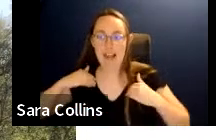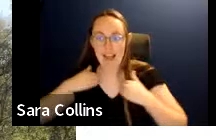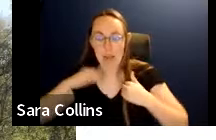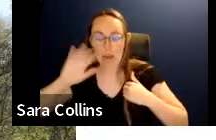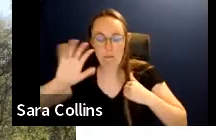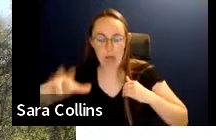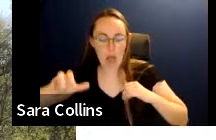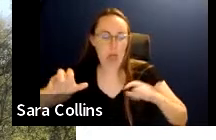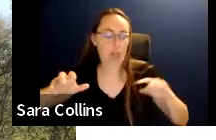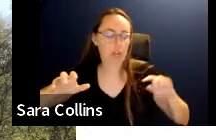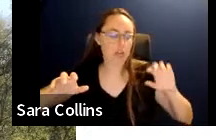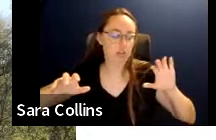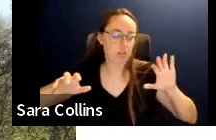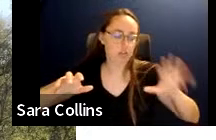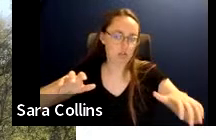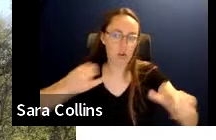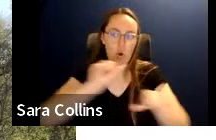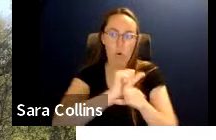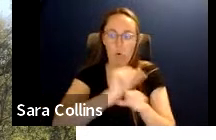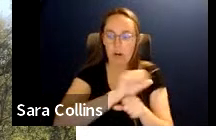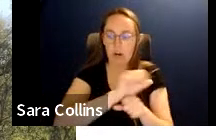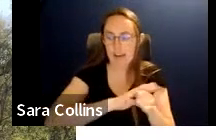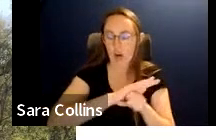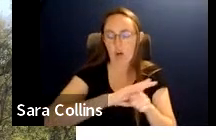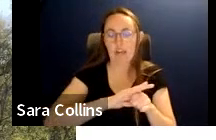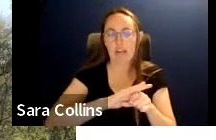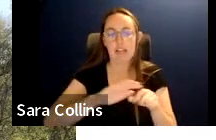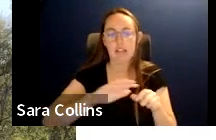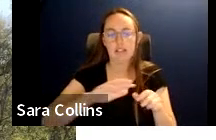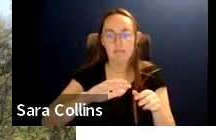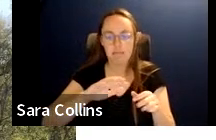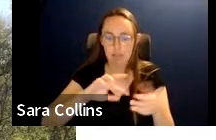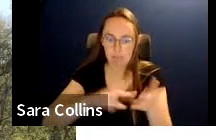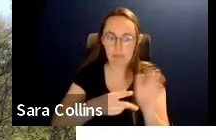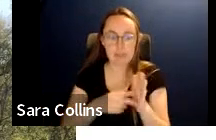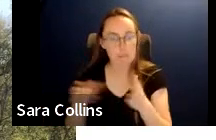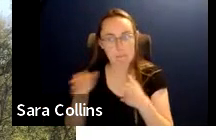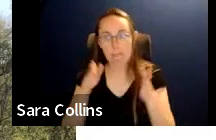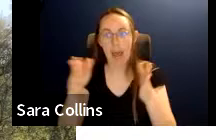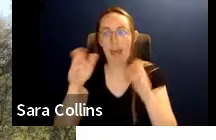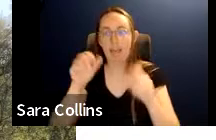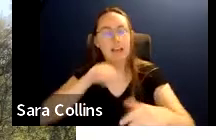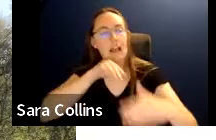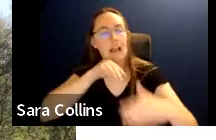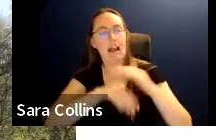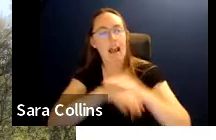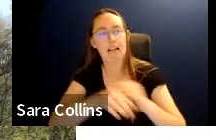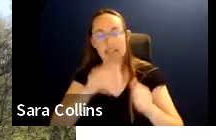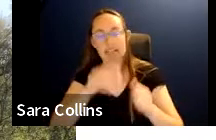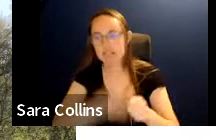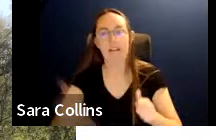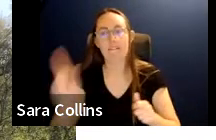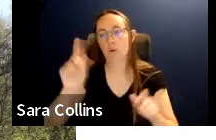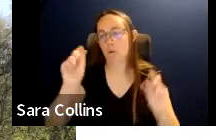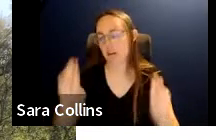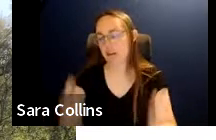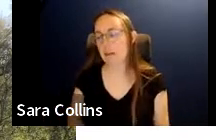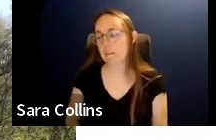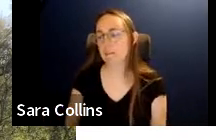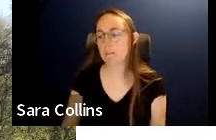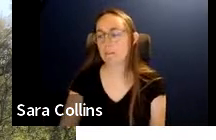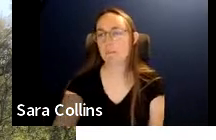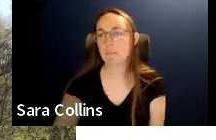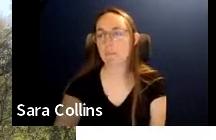path to have the greatest likelihood that people, that everybody would be able to access those